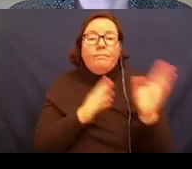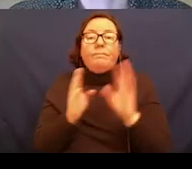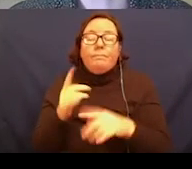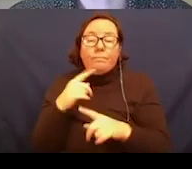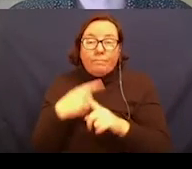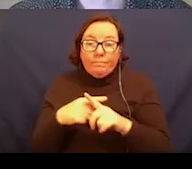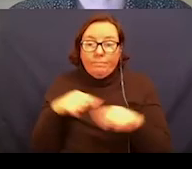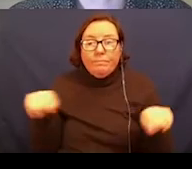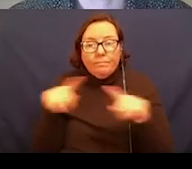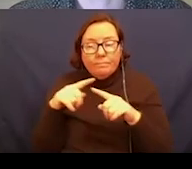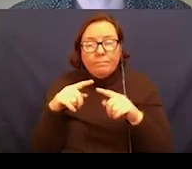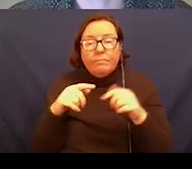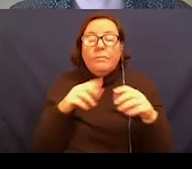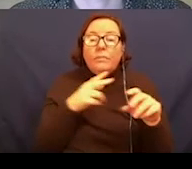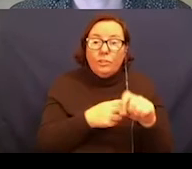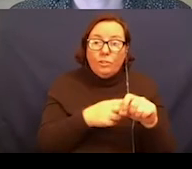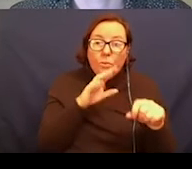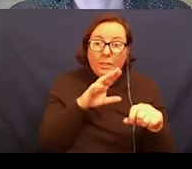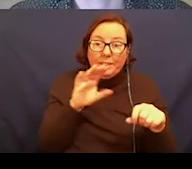as a customer of the CCE program,